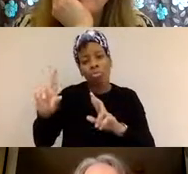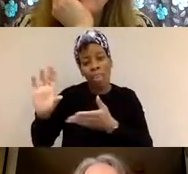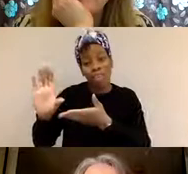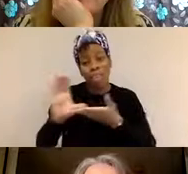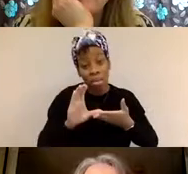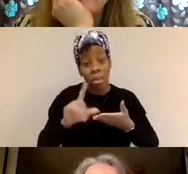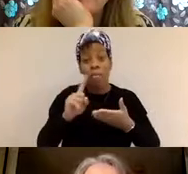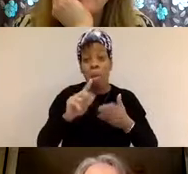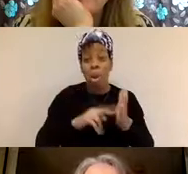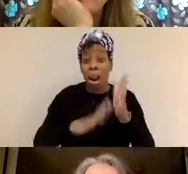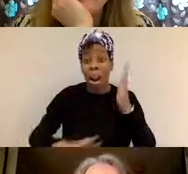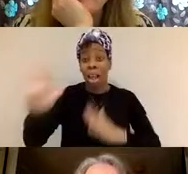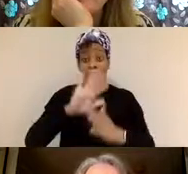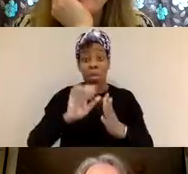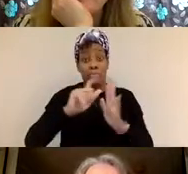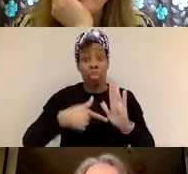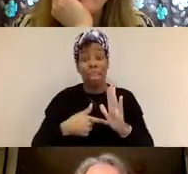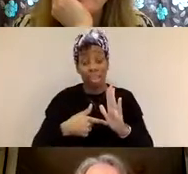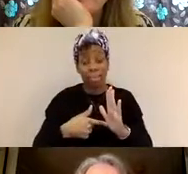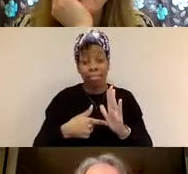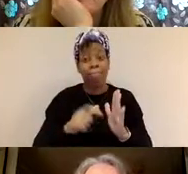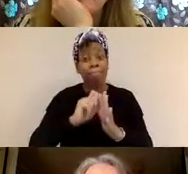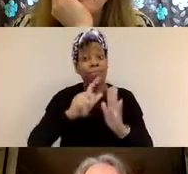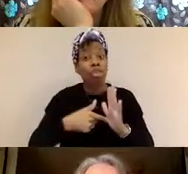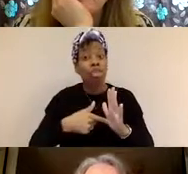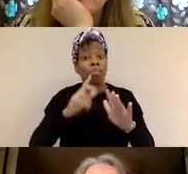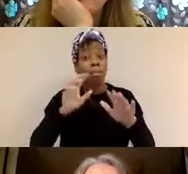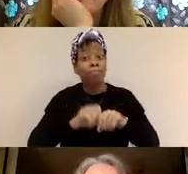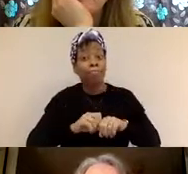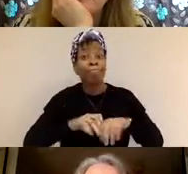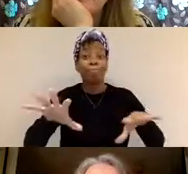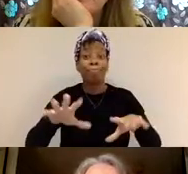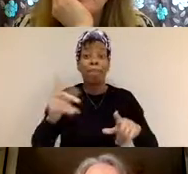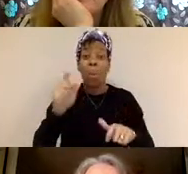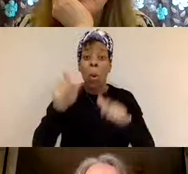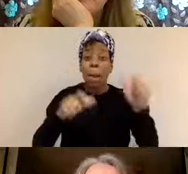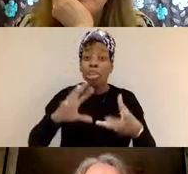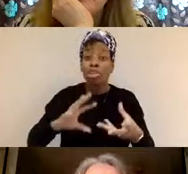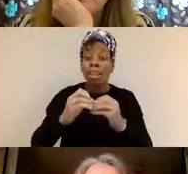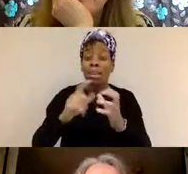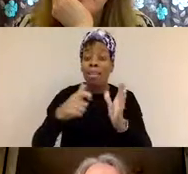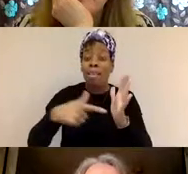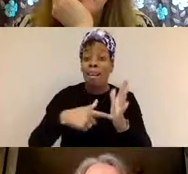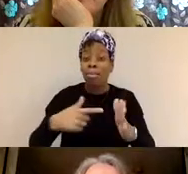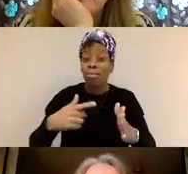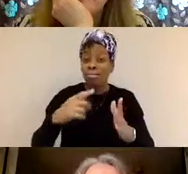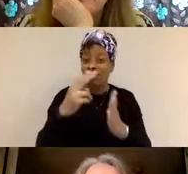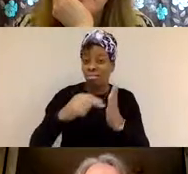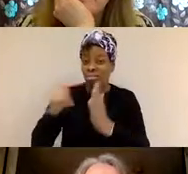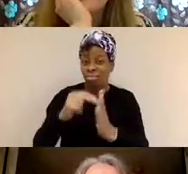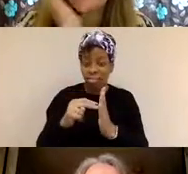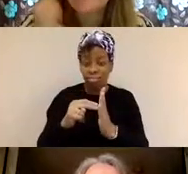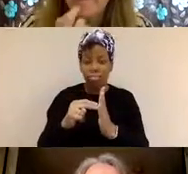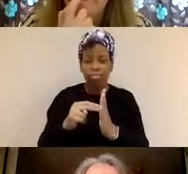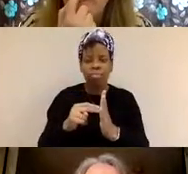nationwide project focusing on collections of patient created artwork. And the project developed out of our history